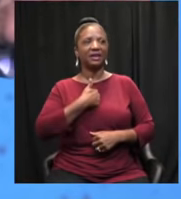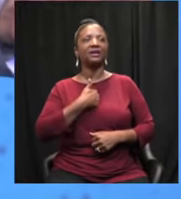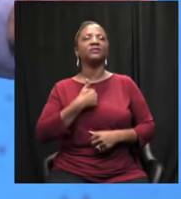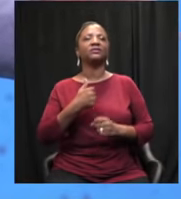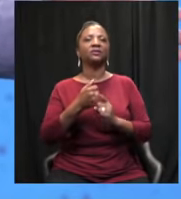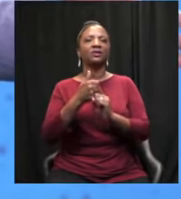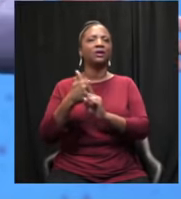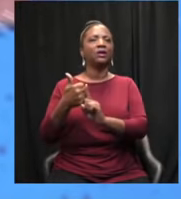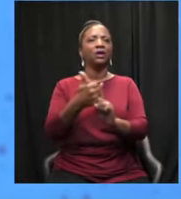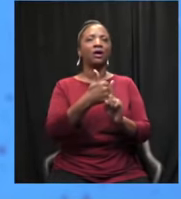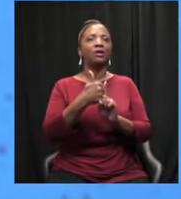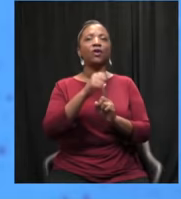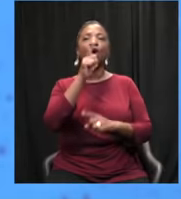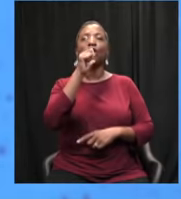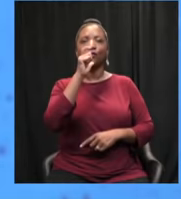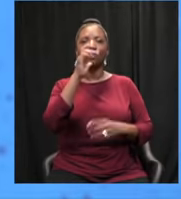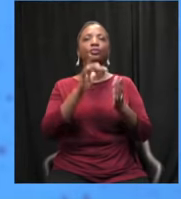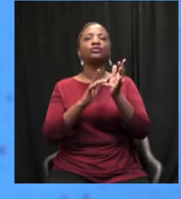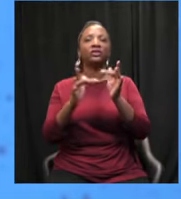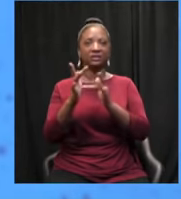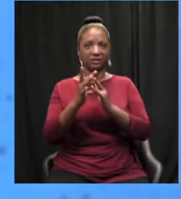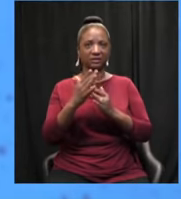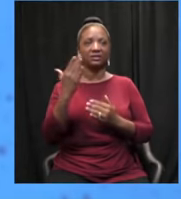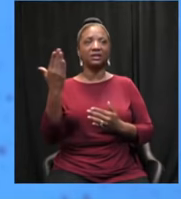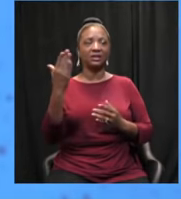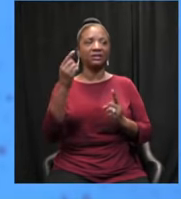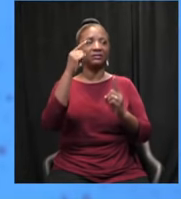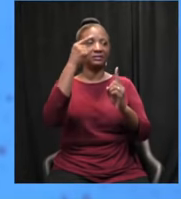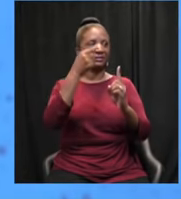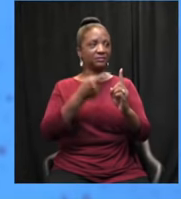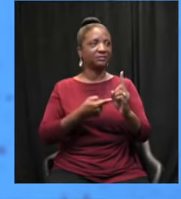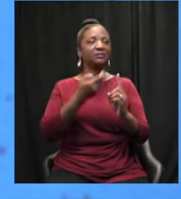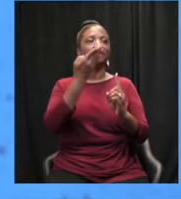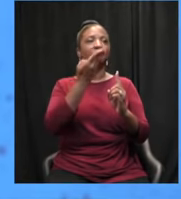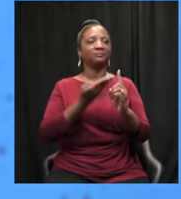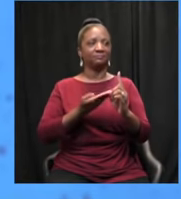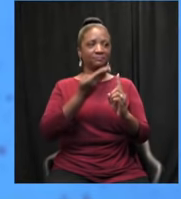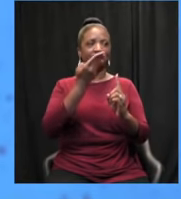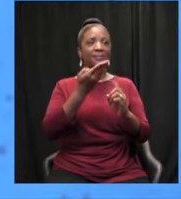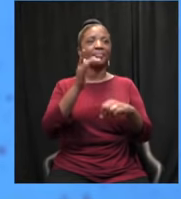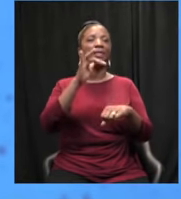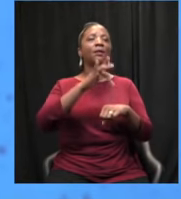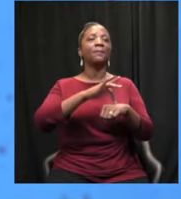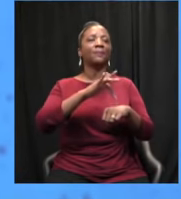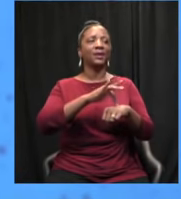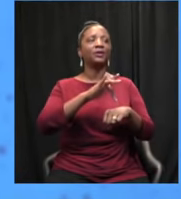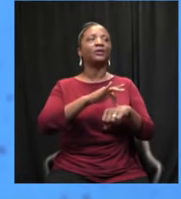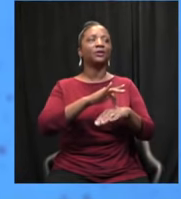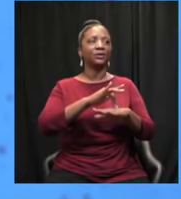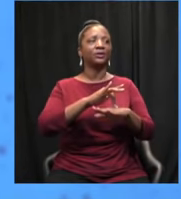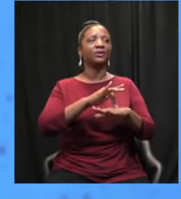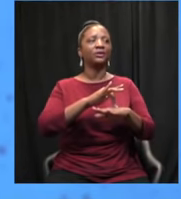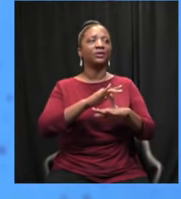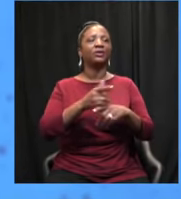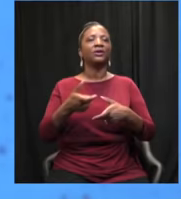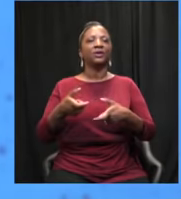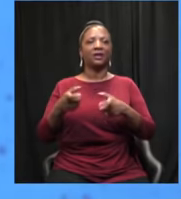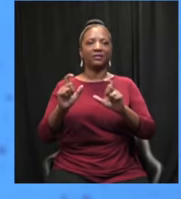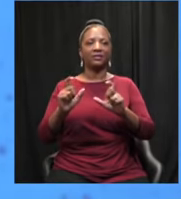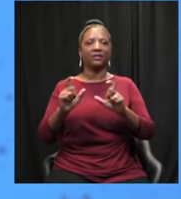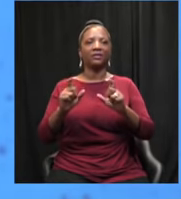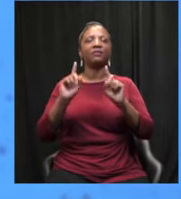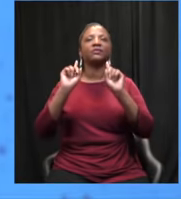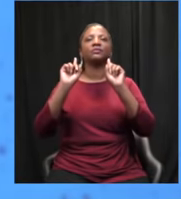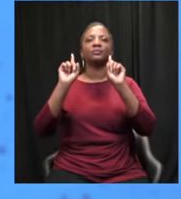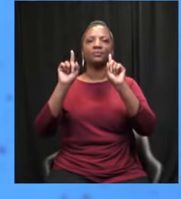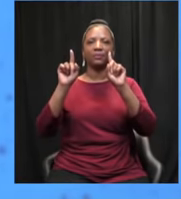is. And then Peter, that quick-witted one that often is the first to respond, that